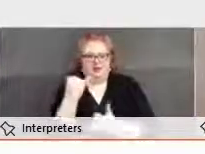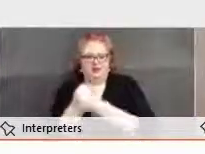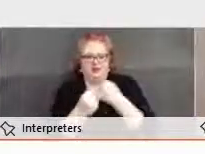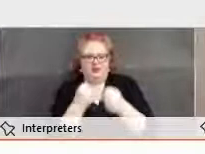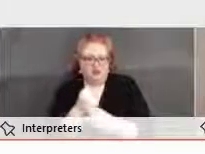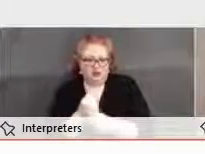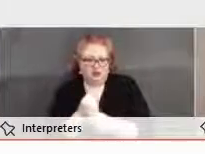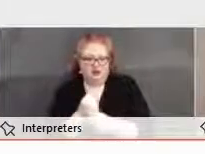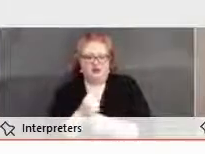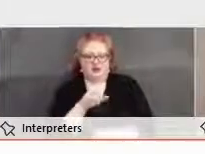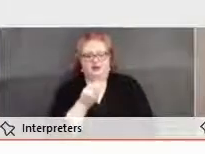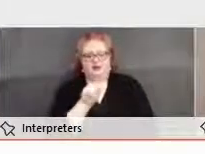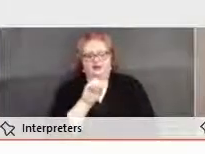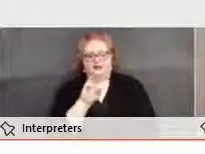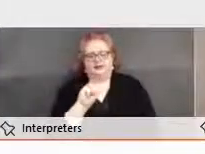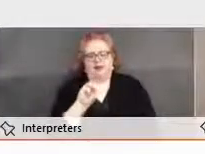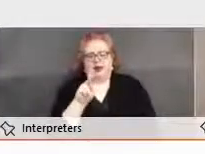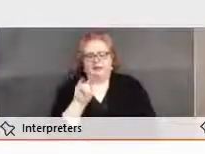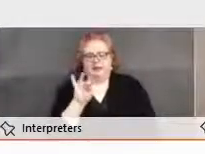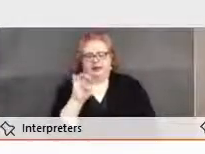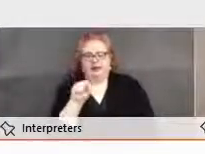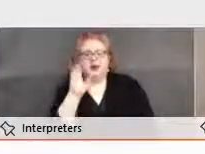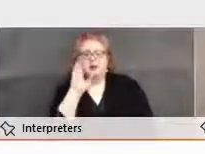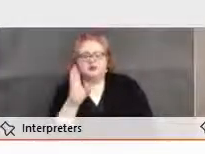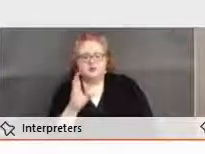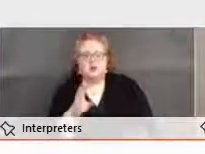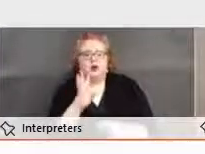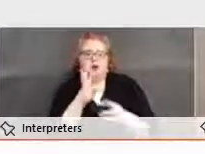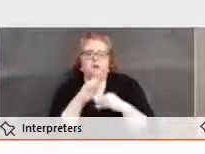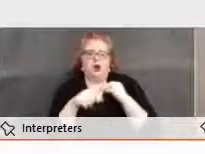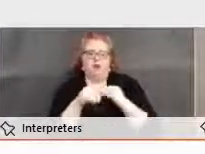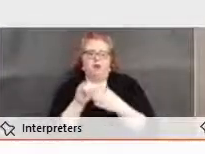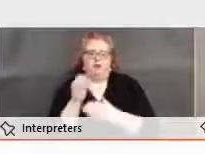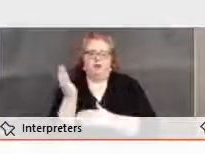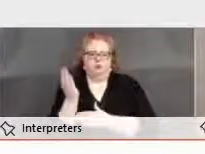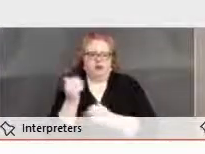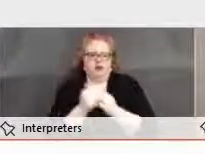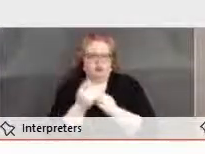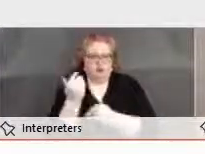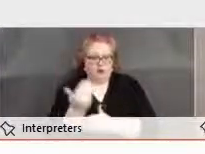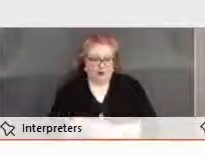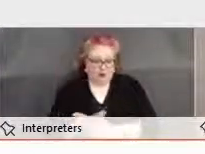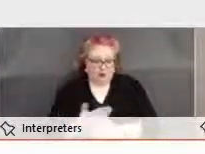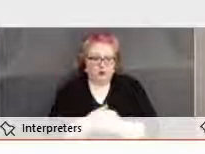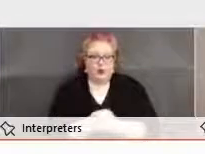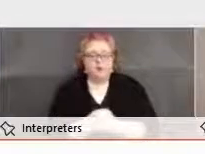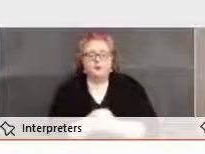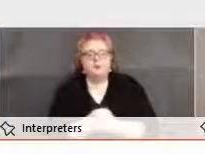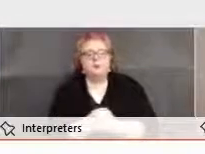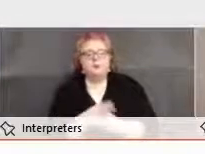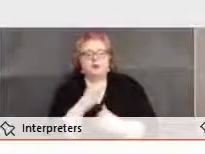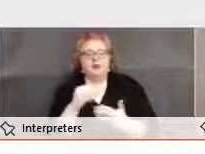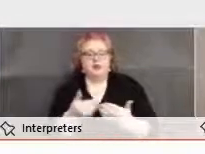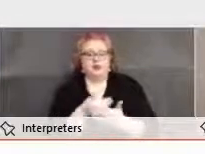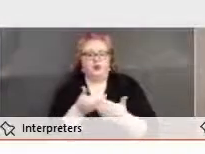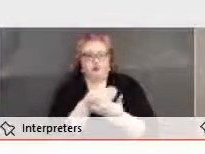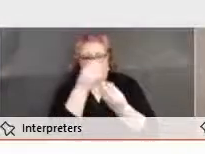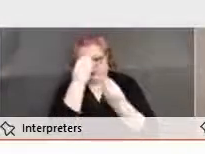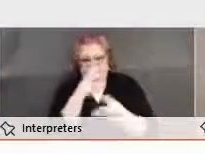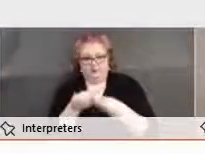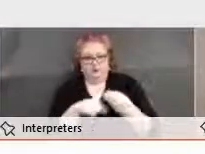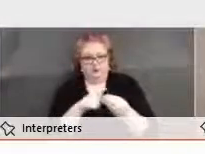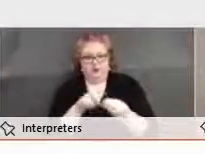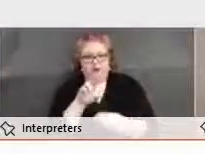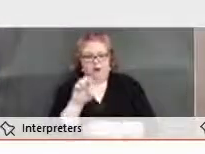is present, and he will go through a presentation for you. With this new information on the renewal, it